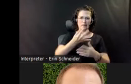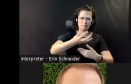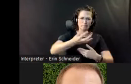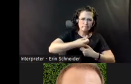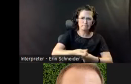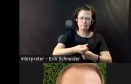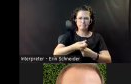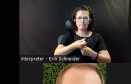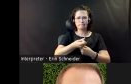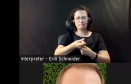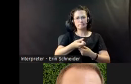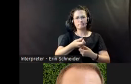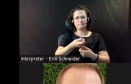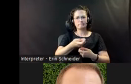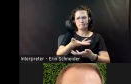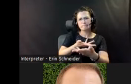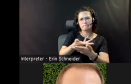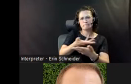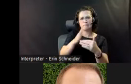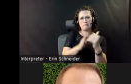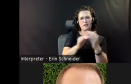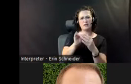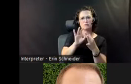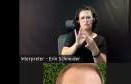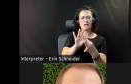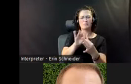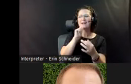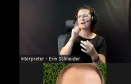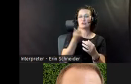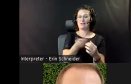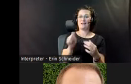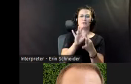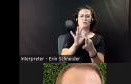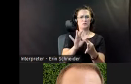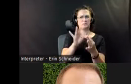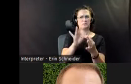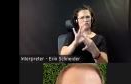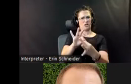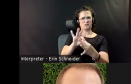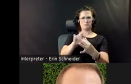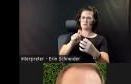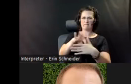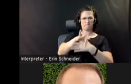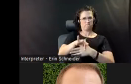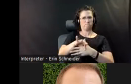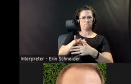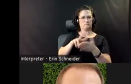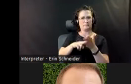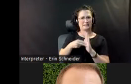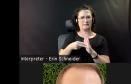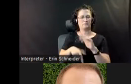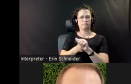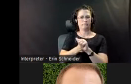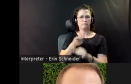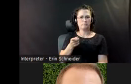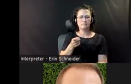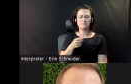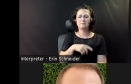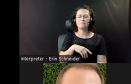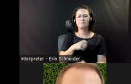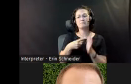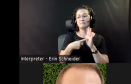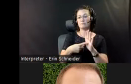a meaningful relationship with them, not just a relationship. And you have to show the impact that you can make to them. And you also have to